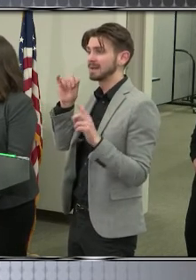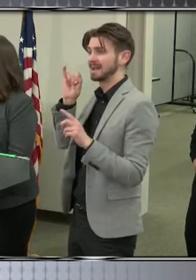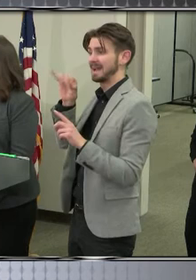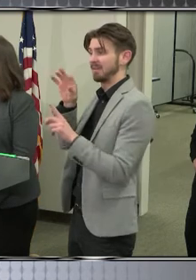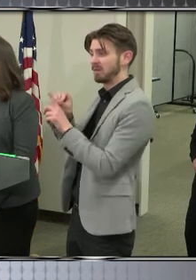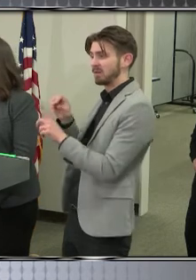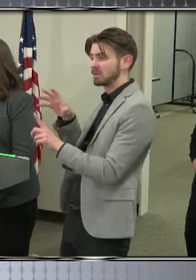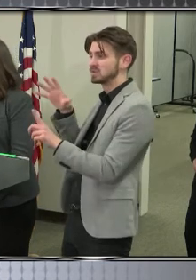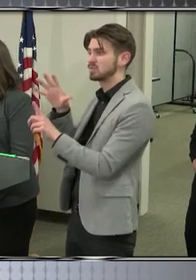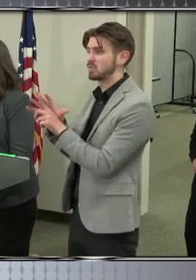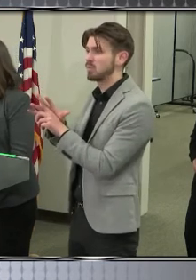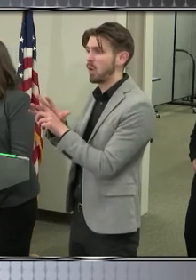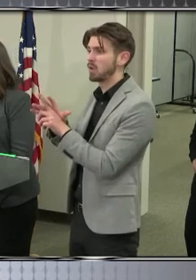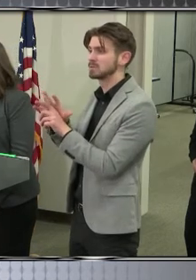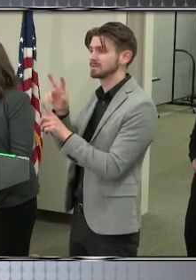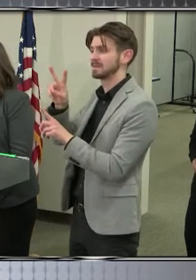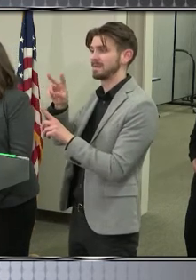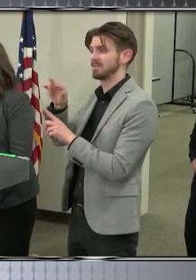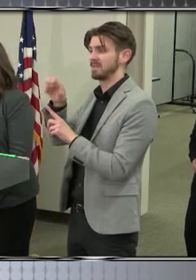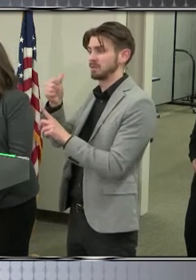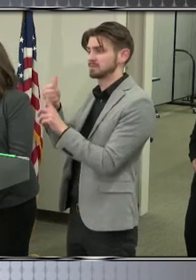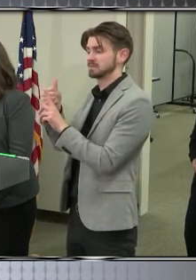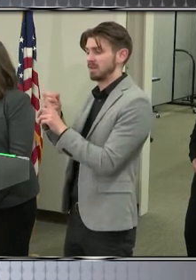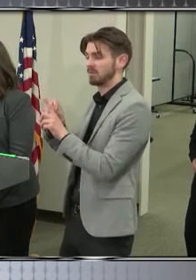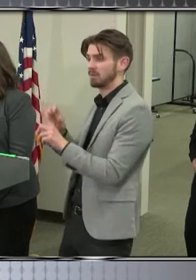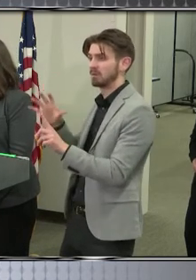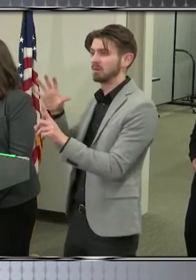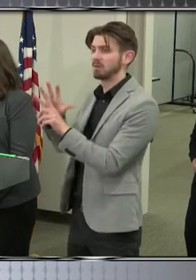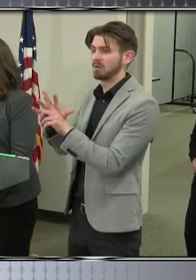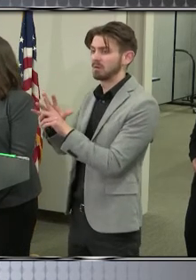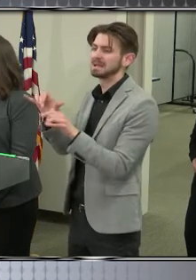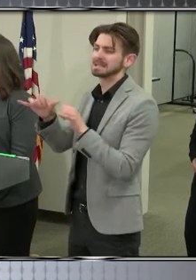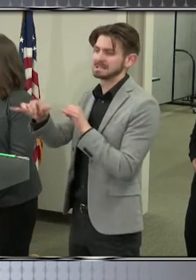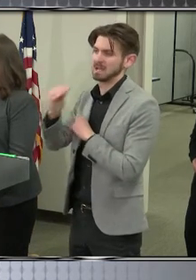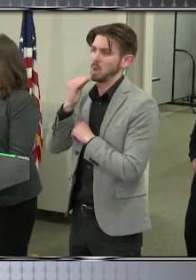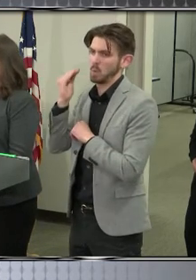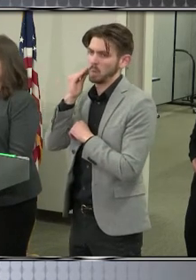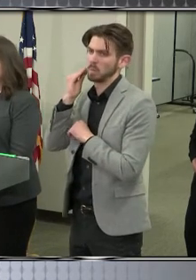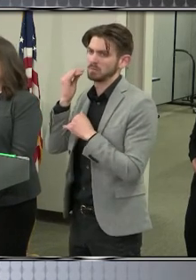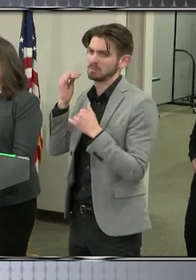the difference being illness resulting in isolation versus quarantine.